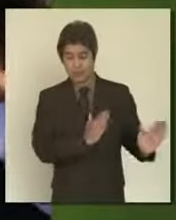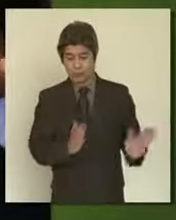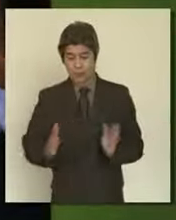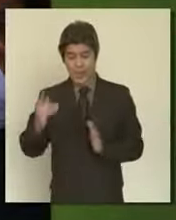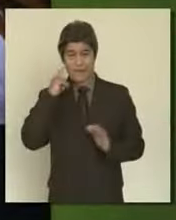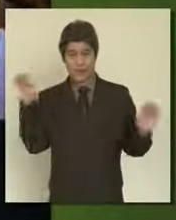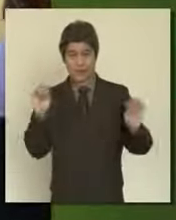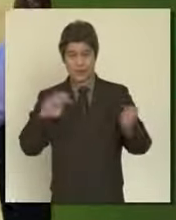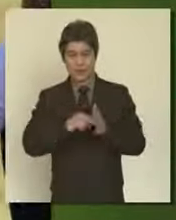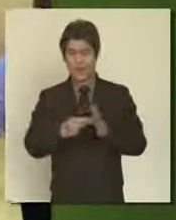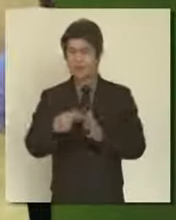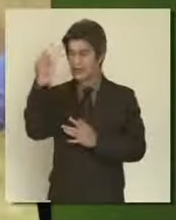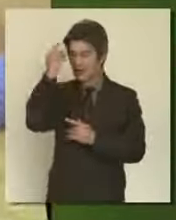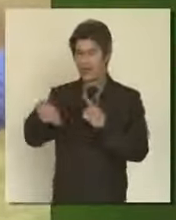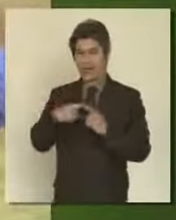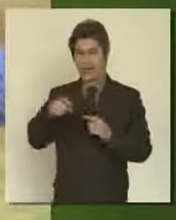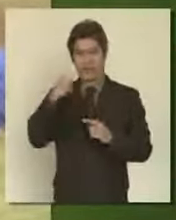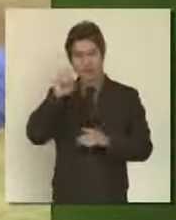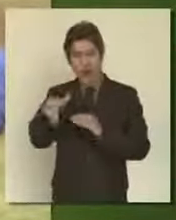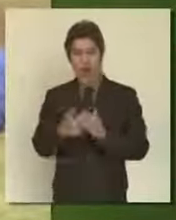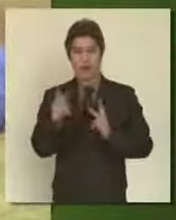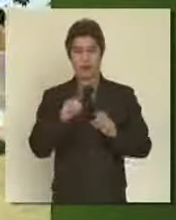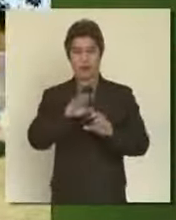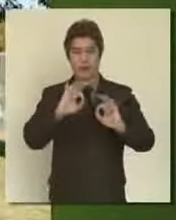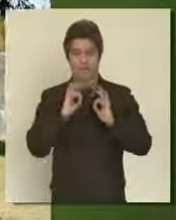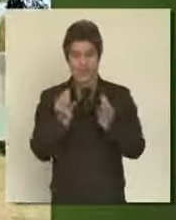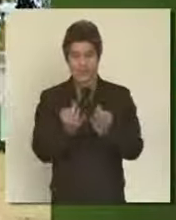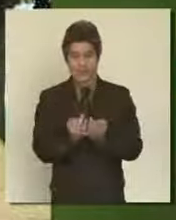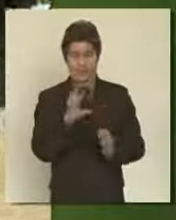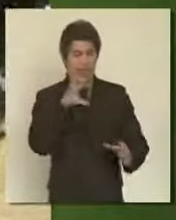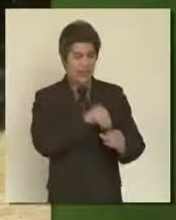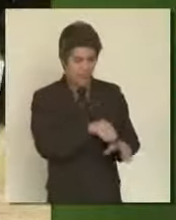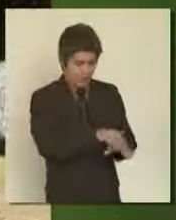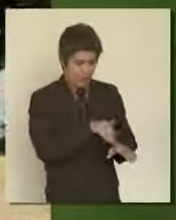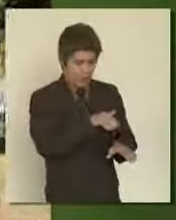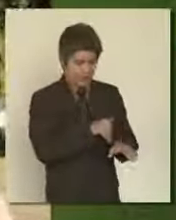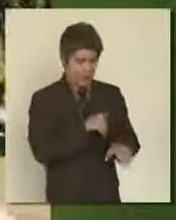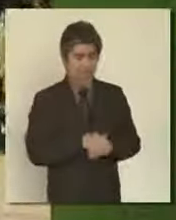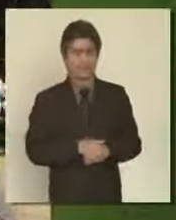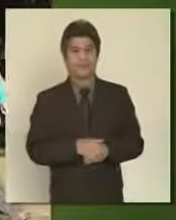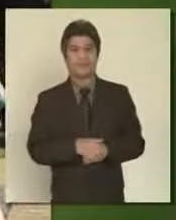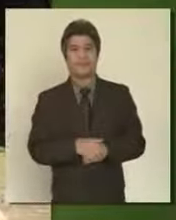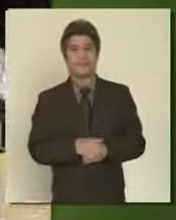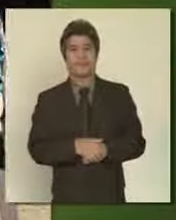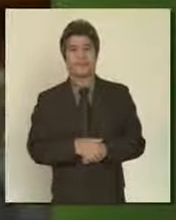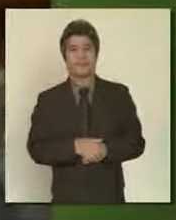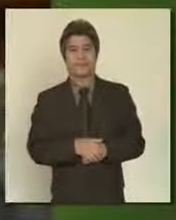prepared for an emergency means thinking about the needs of all the members of your family, including pets.